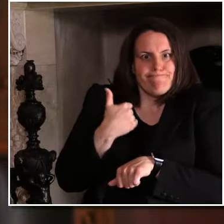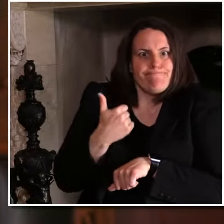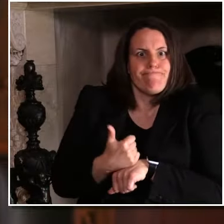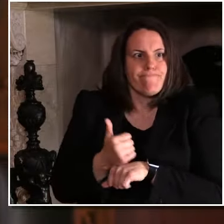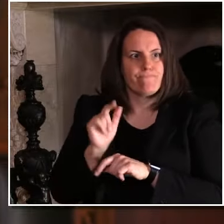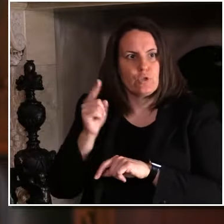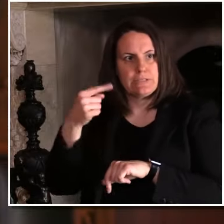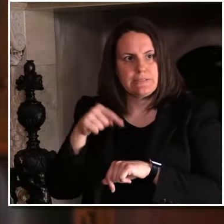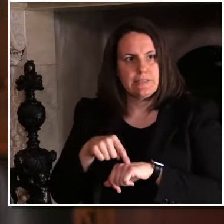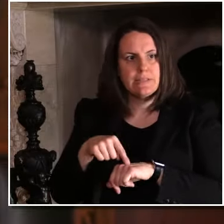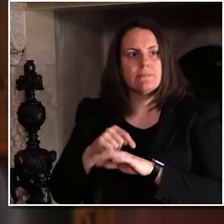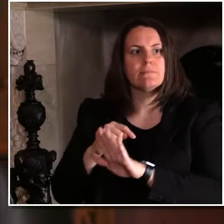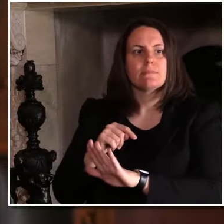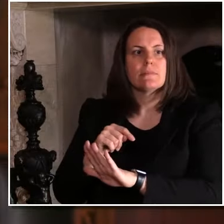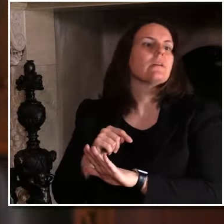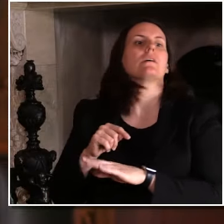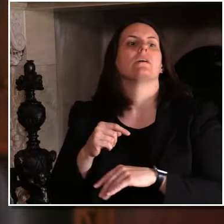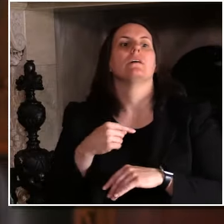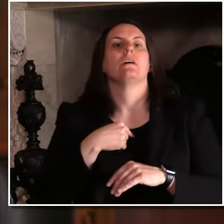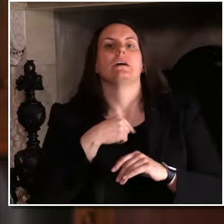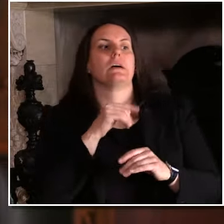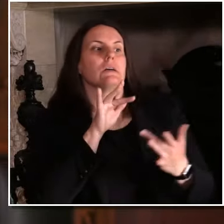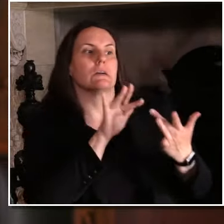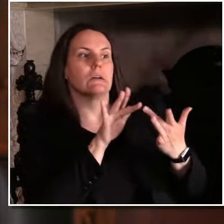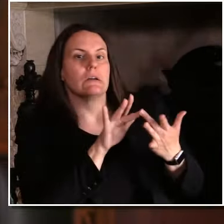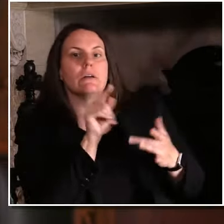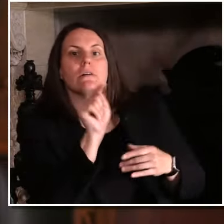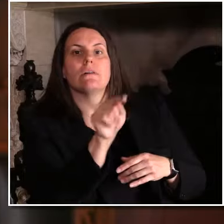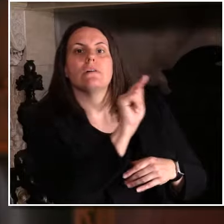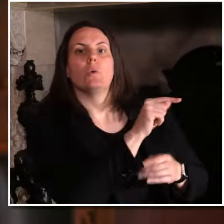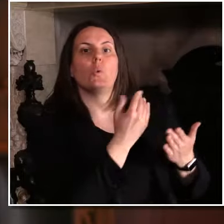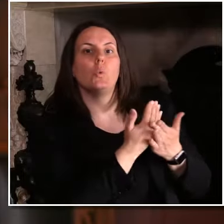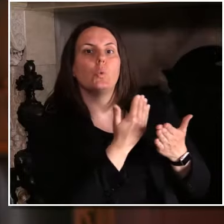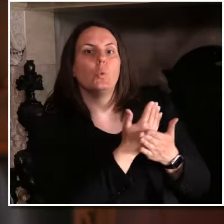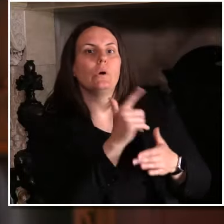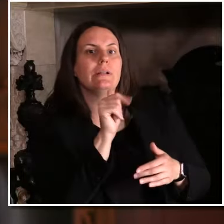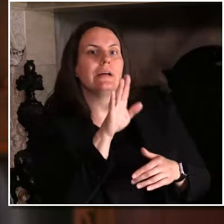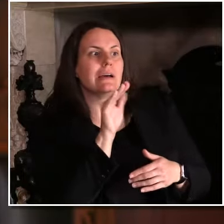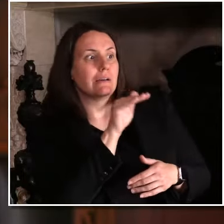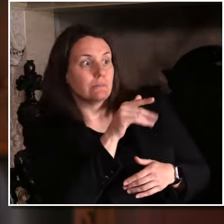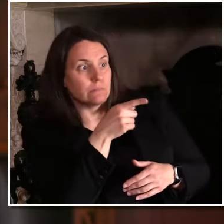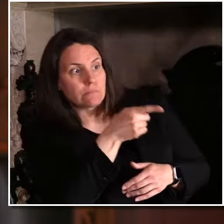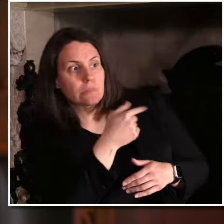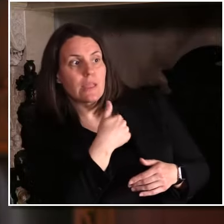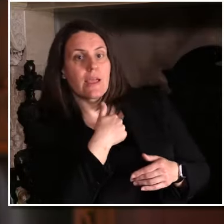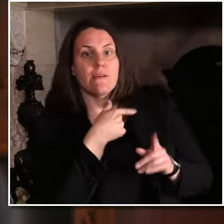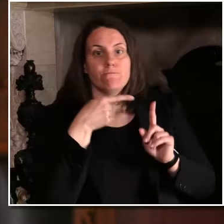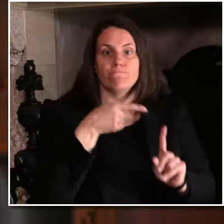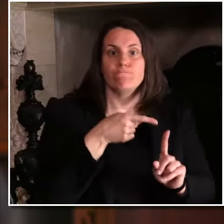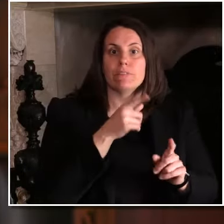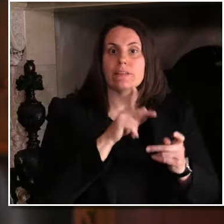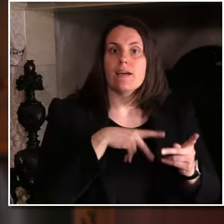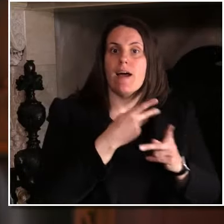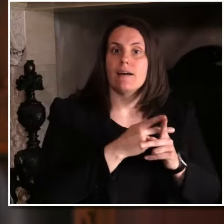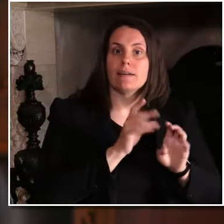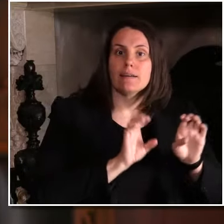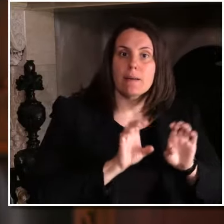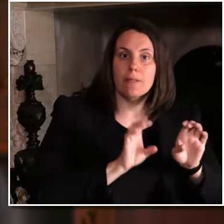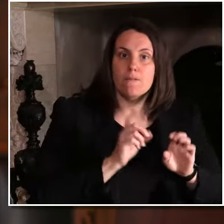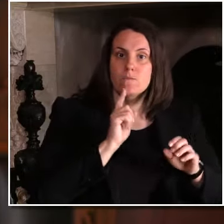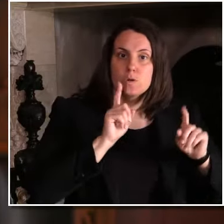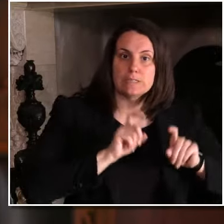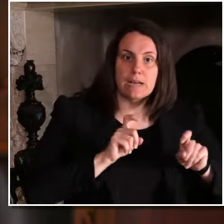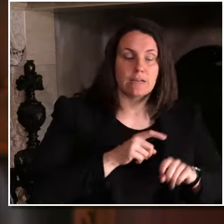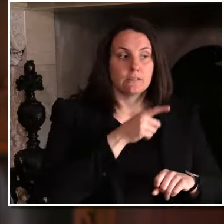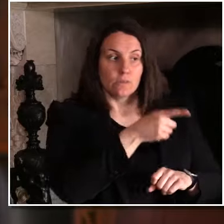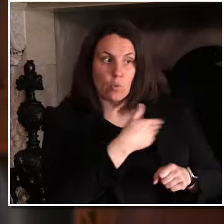reagents, whether it's cartridges for a particular platform, et cetera. There are a variety of issues